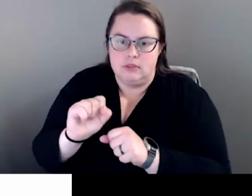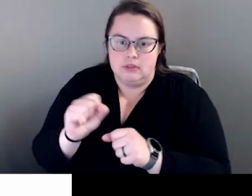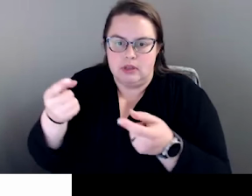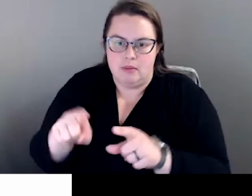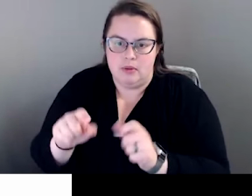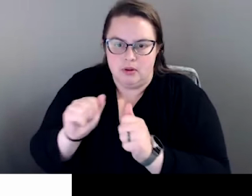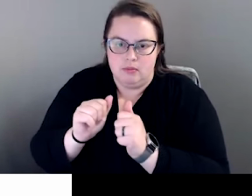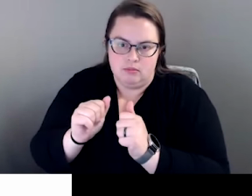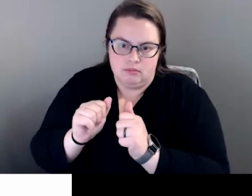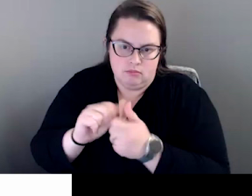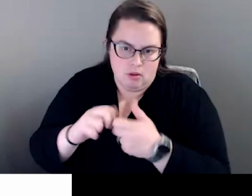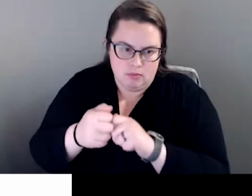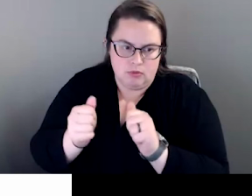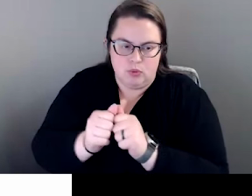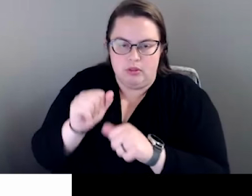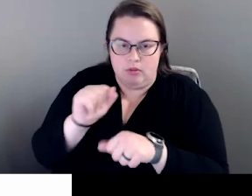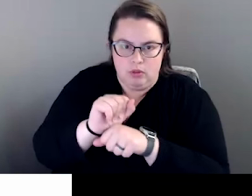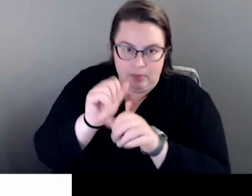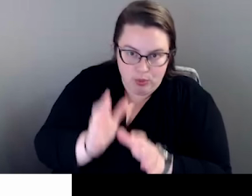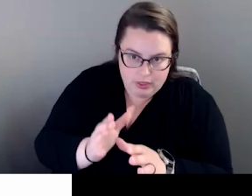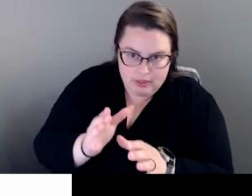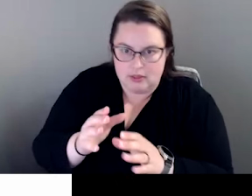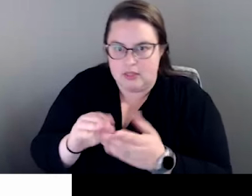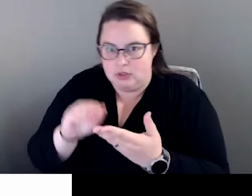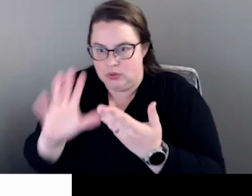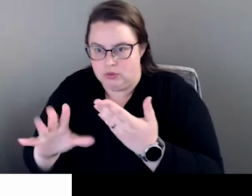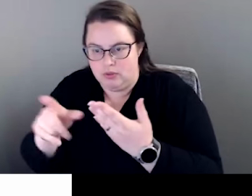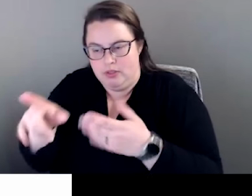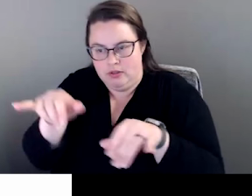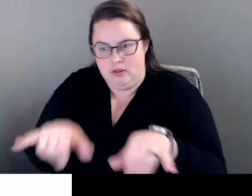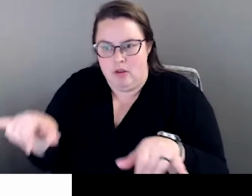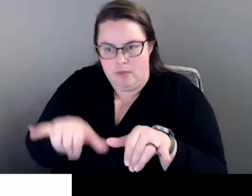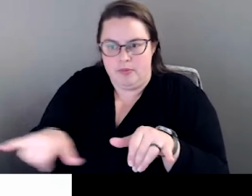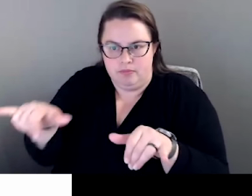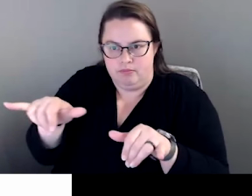and students. So this is a common scenario.